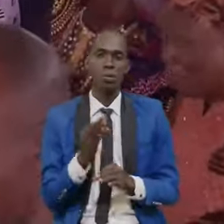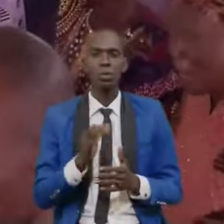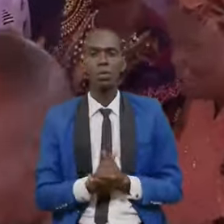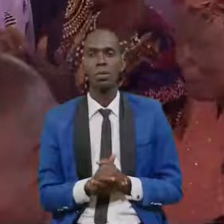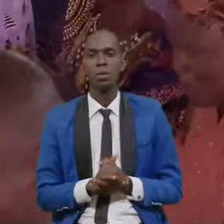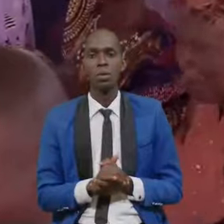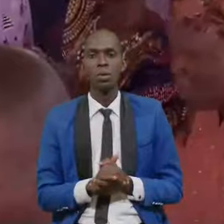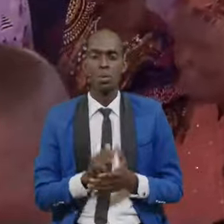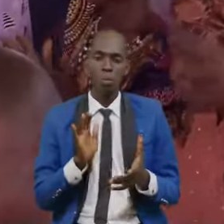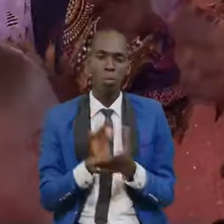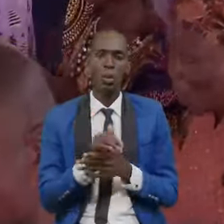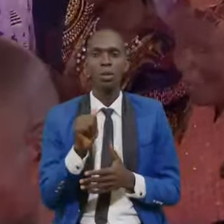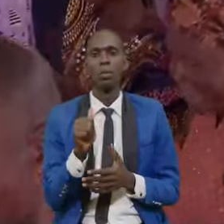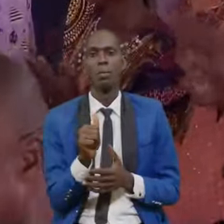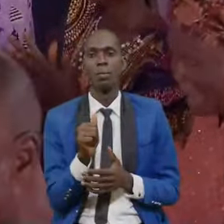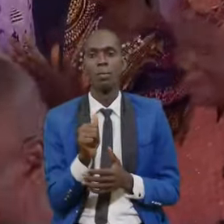Believe.